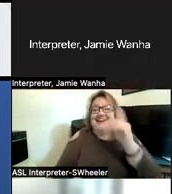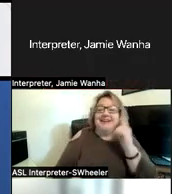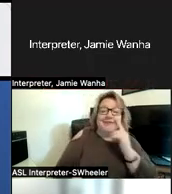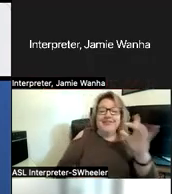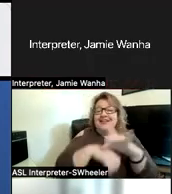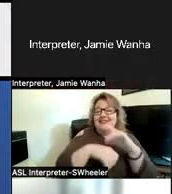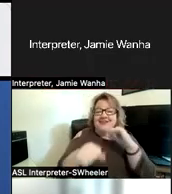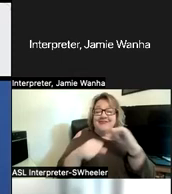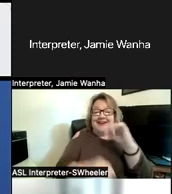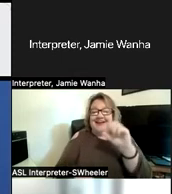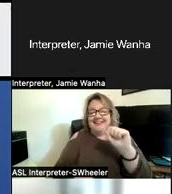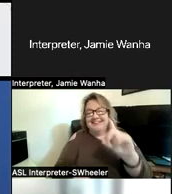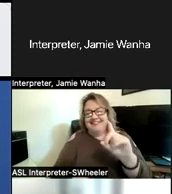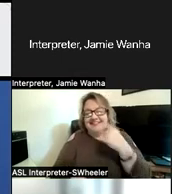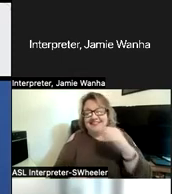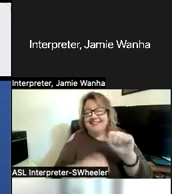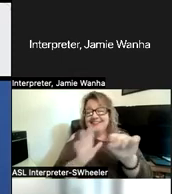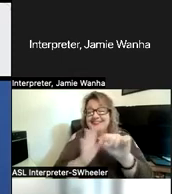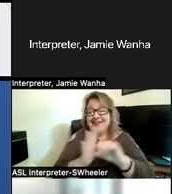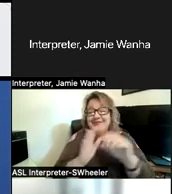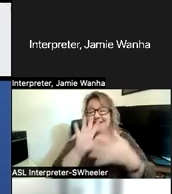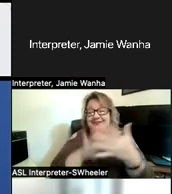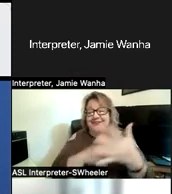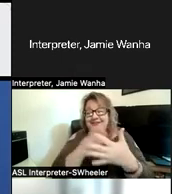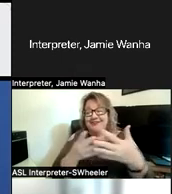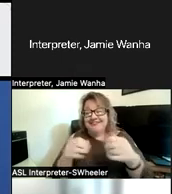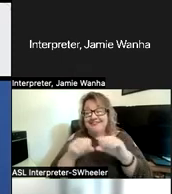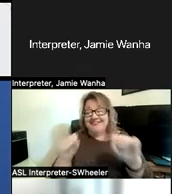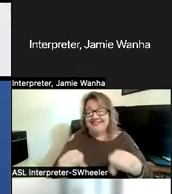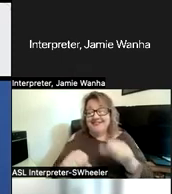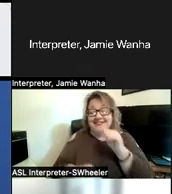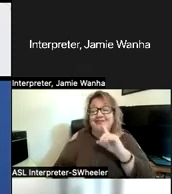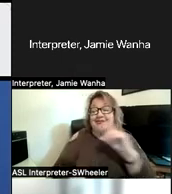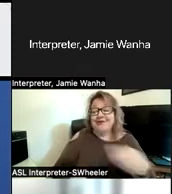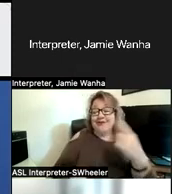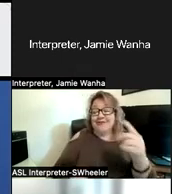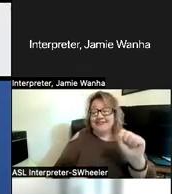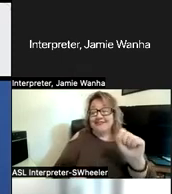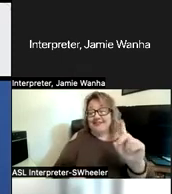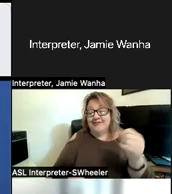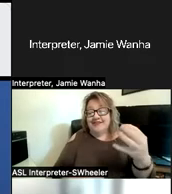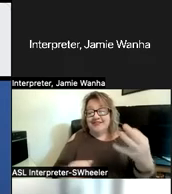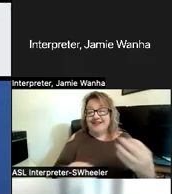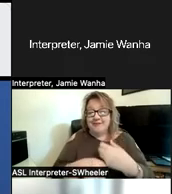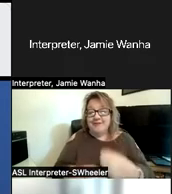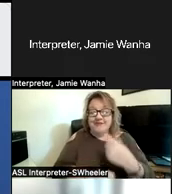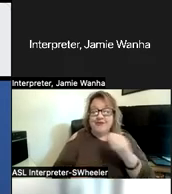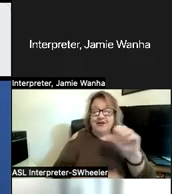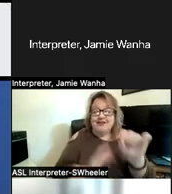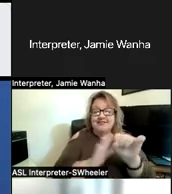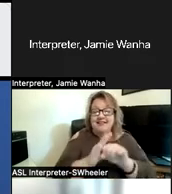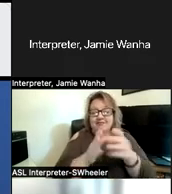SD. We use a statewide grid system. Again, this is actually not just for San Diego, but we decided to make it